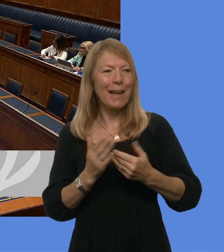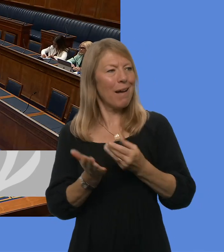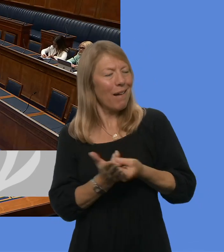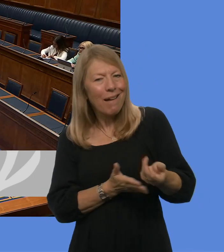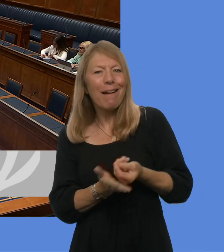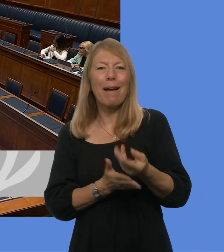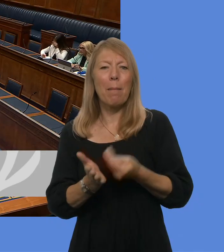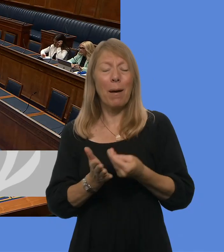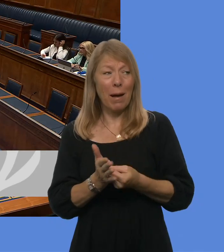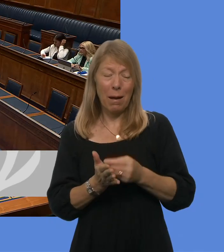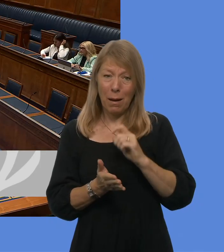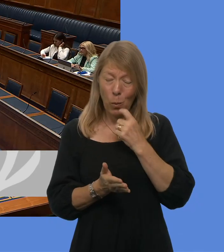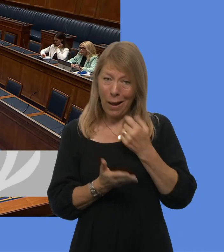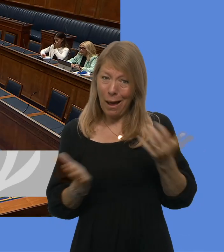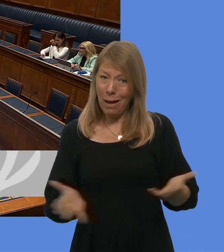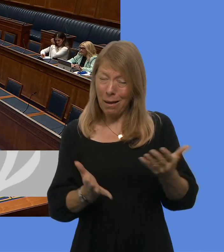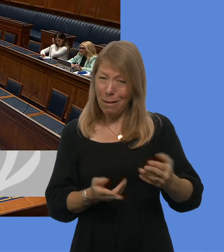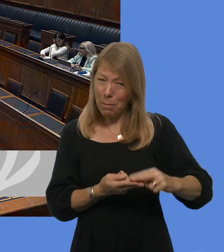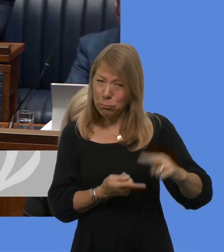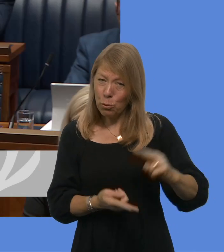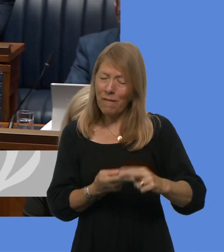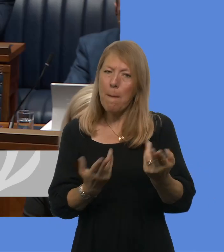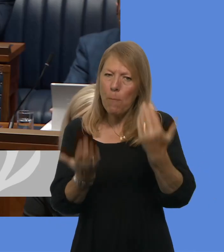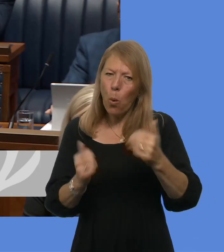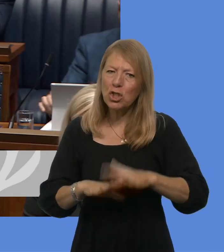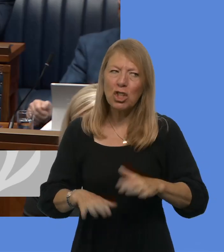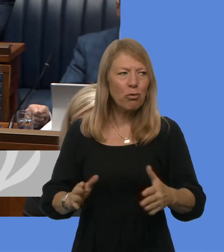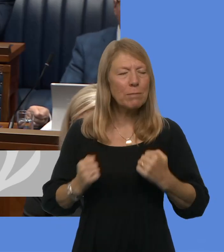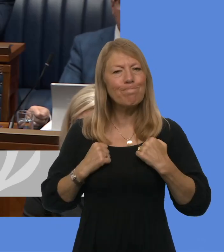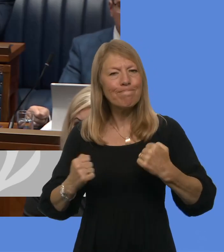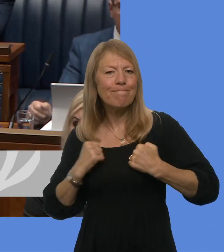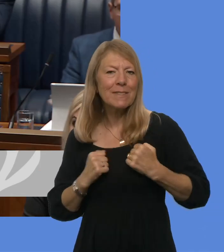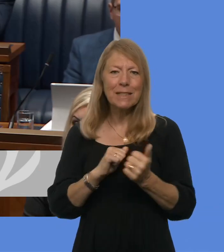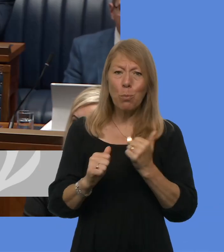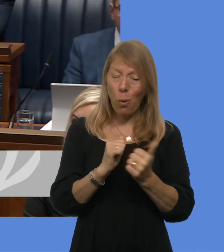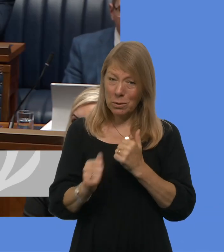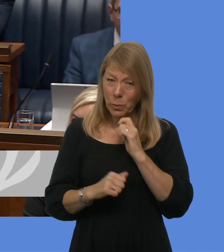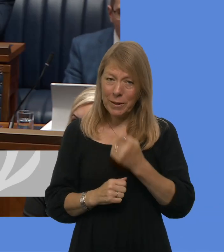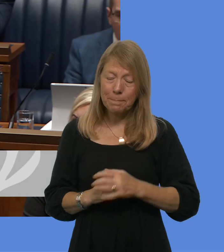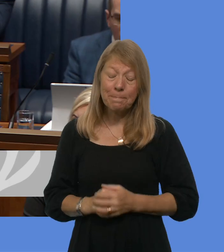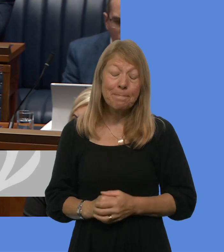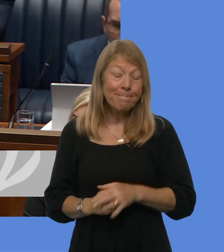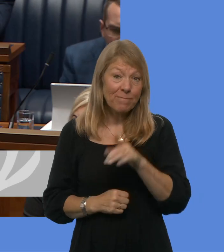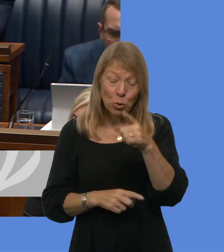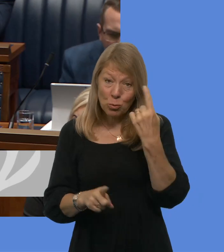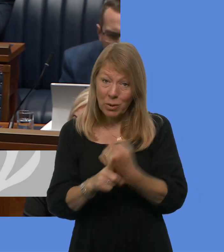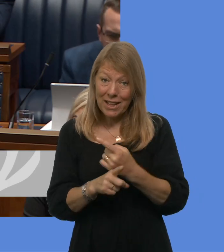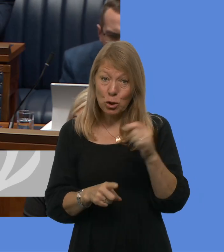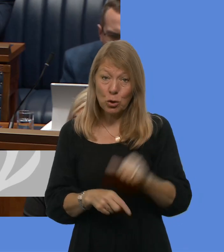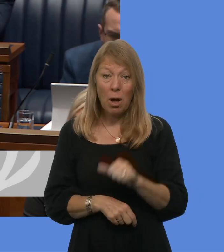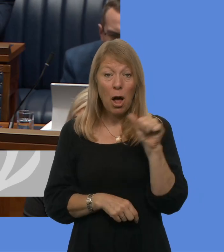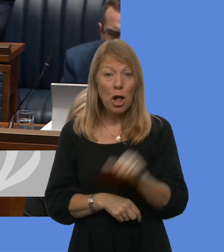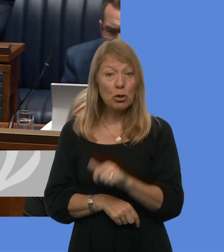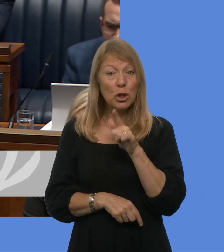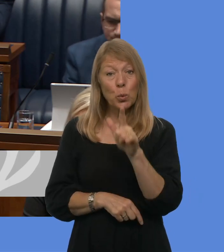the member rightly outlines the need when it comes to the 120 minutes, 2 hours of PE, and